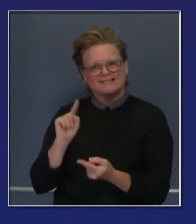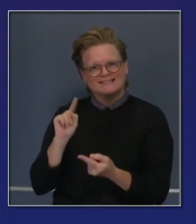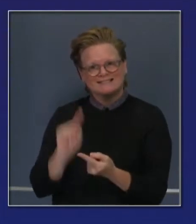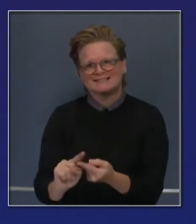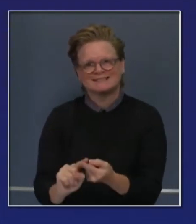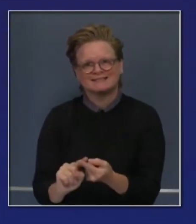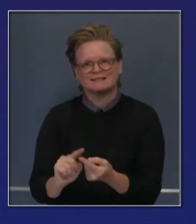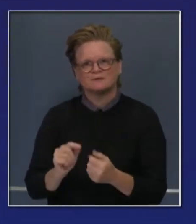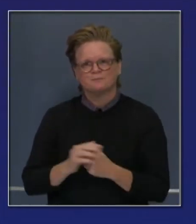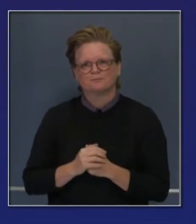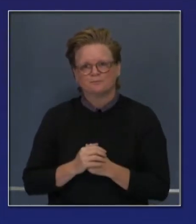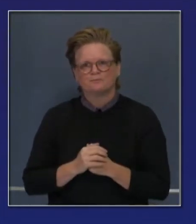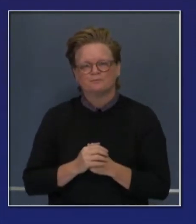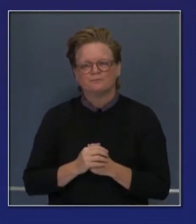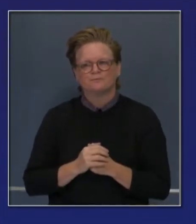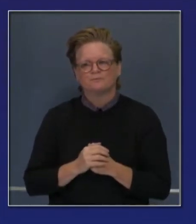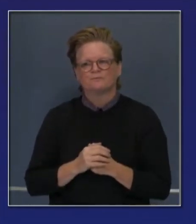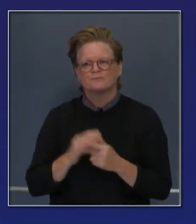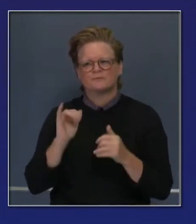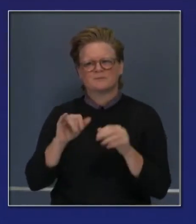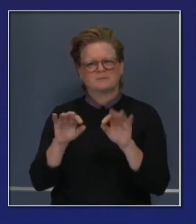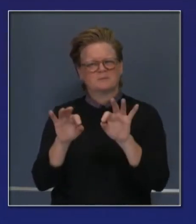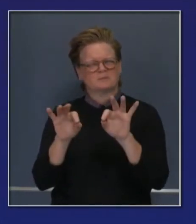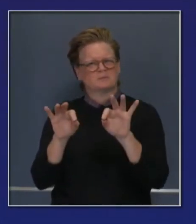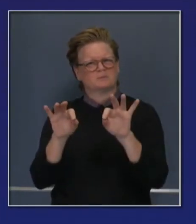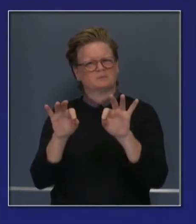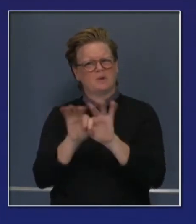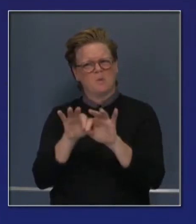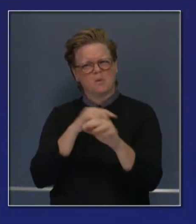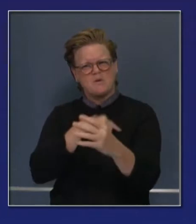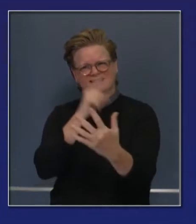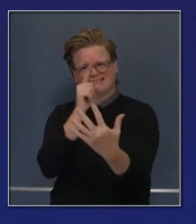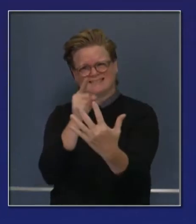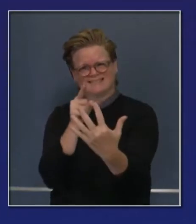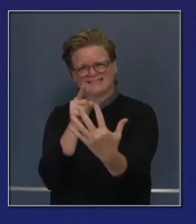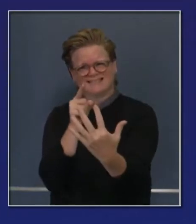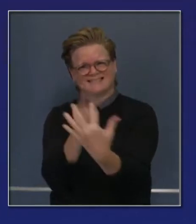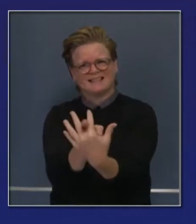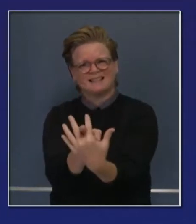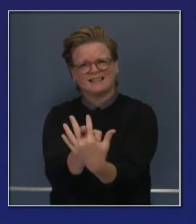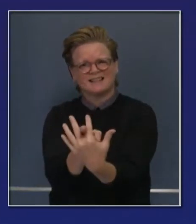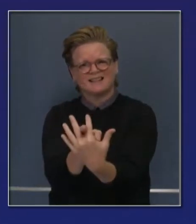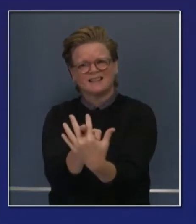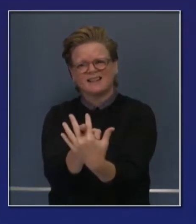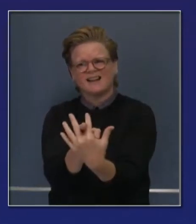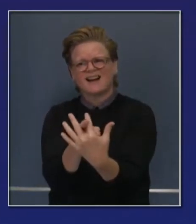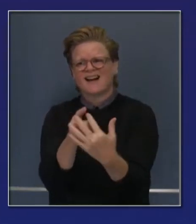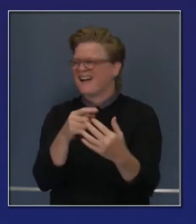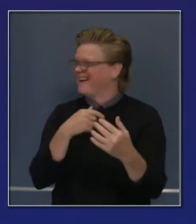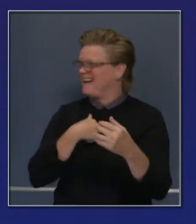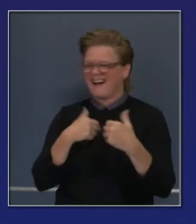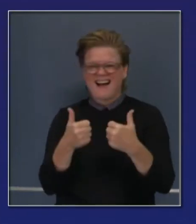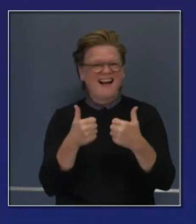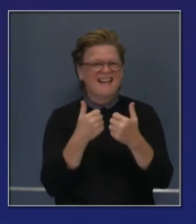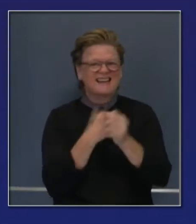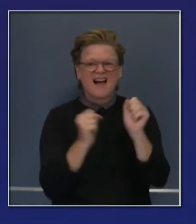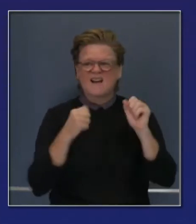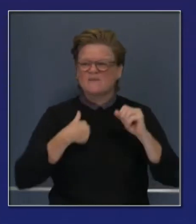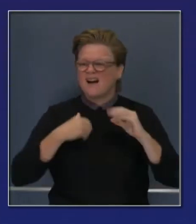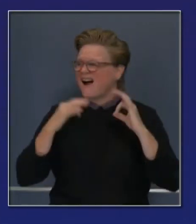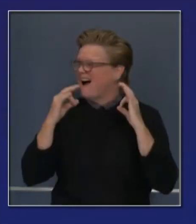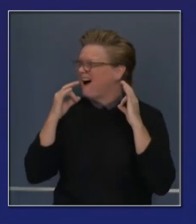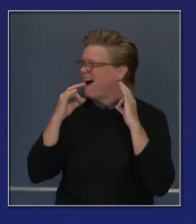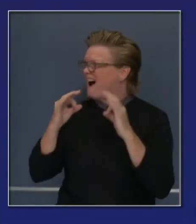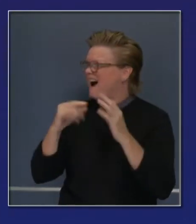so this is just an important message to remind people that we're not out of the woods. Really, the points